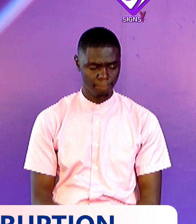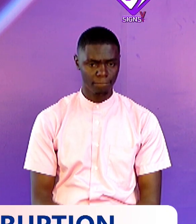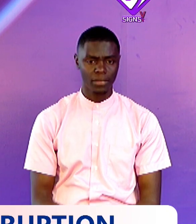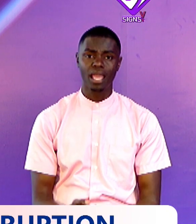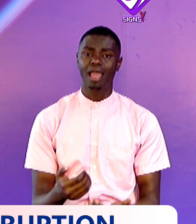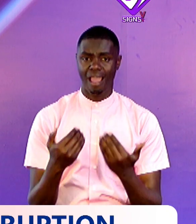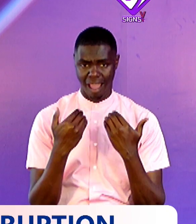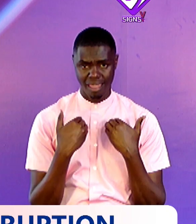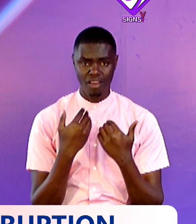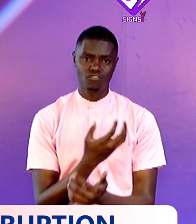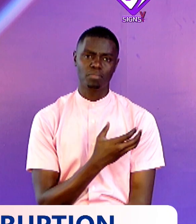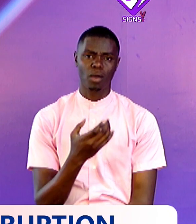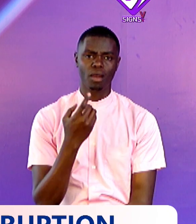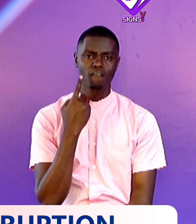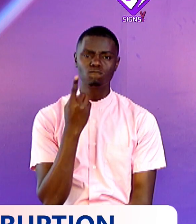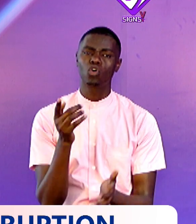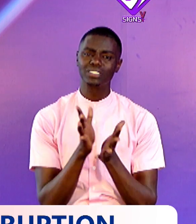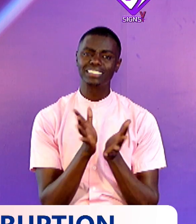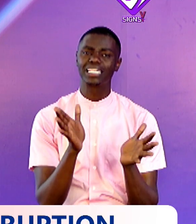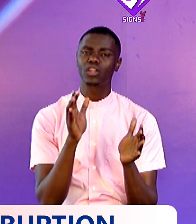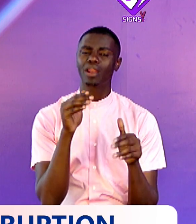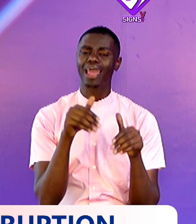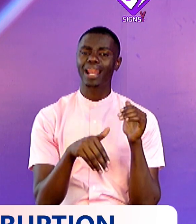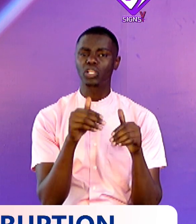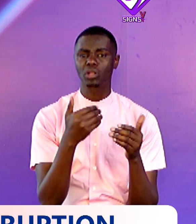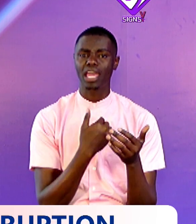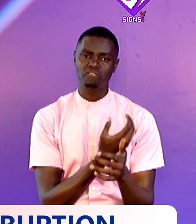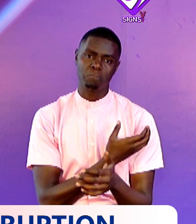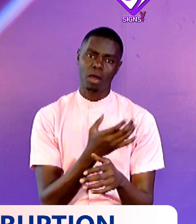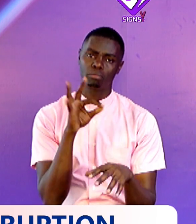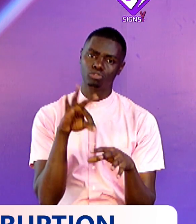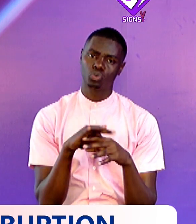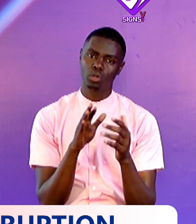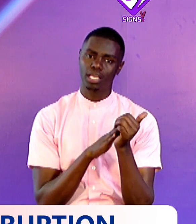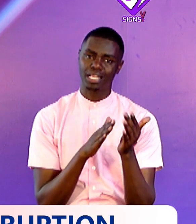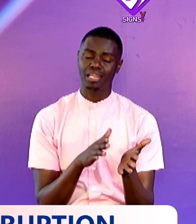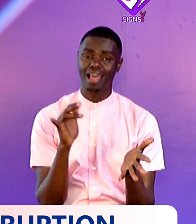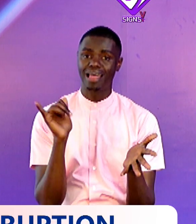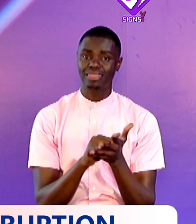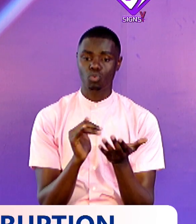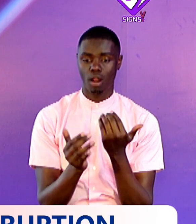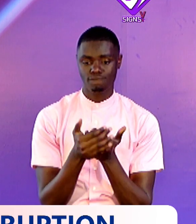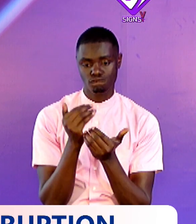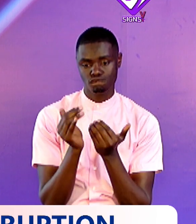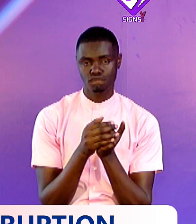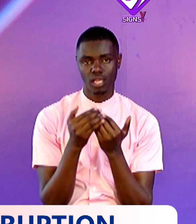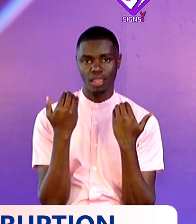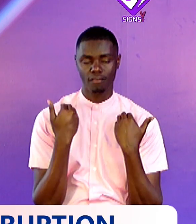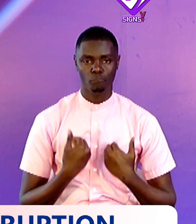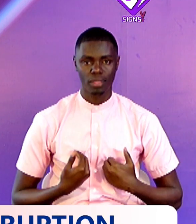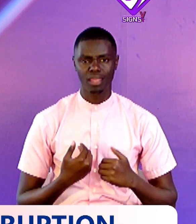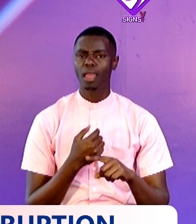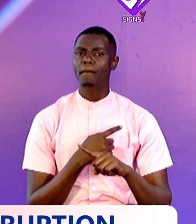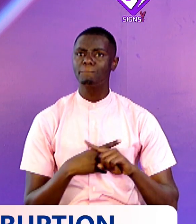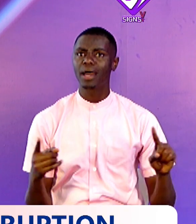power. For every general election that comes, I have the power to elect a leader that will take good care of me. But the